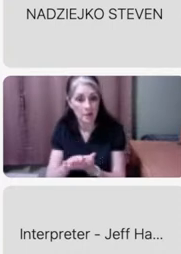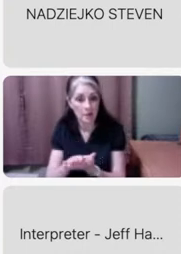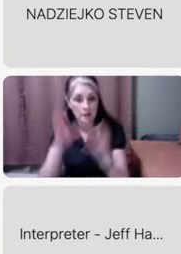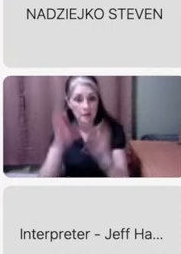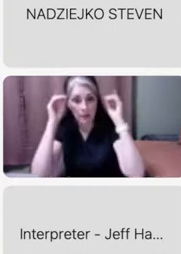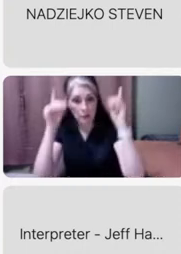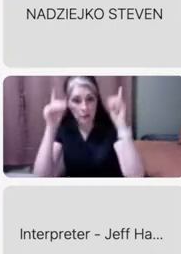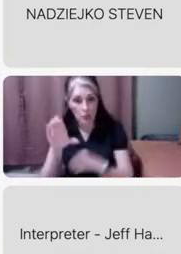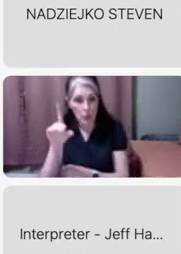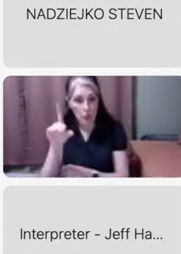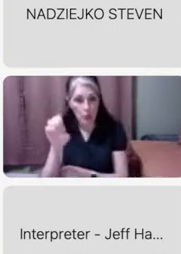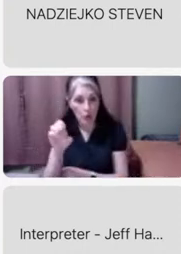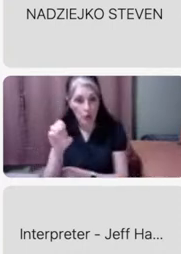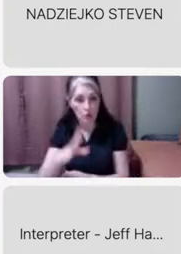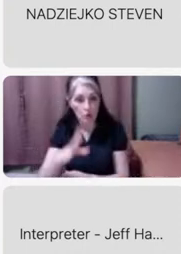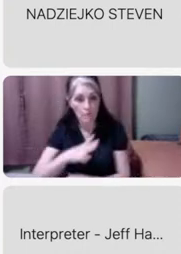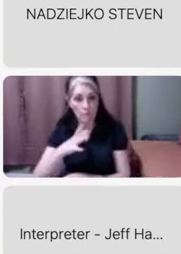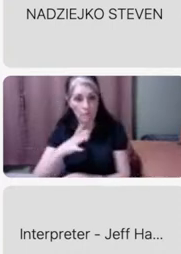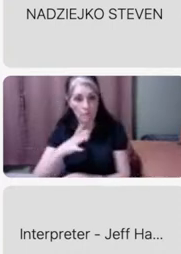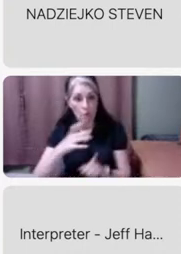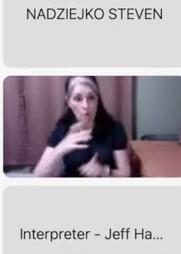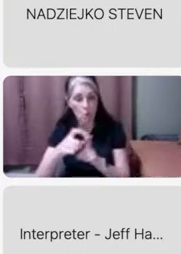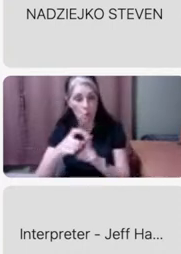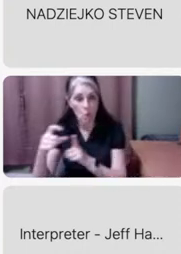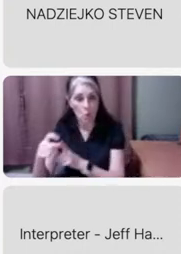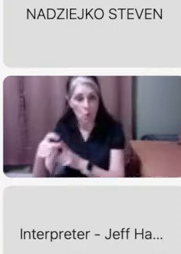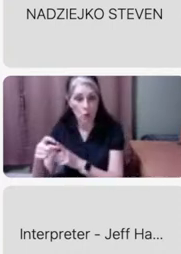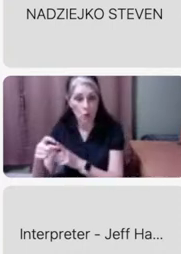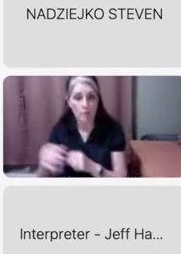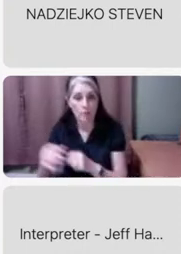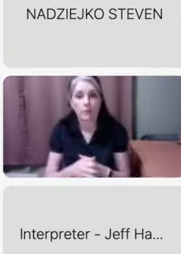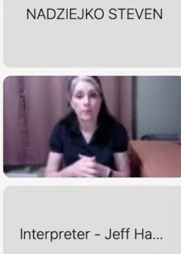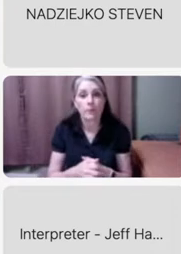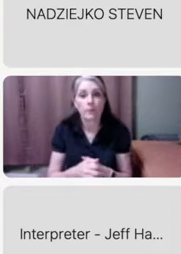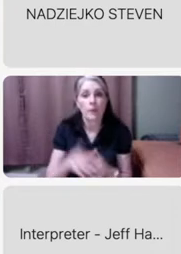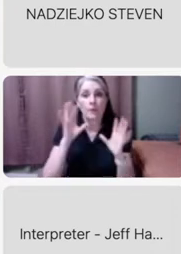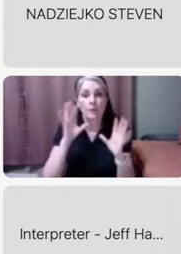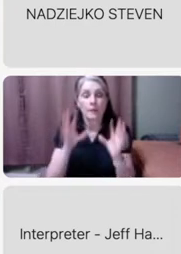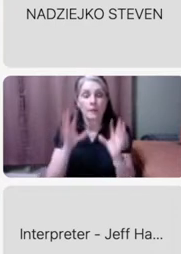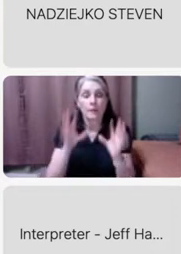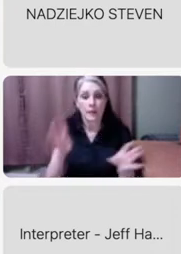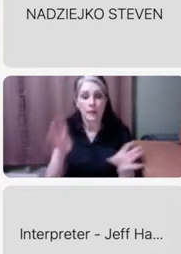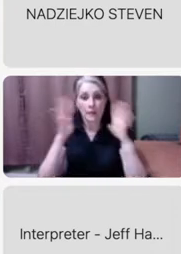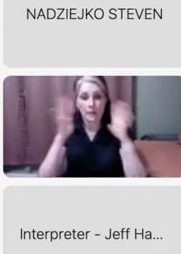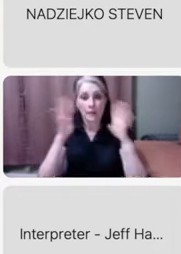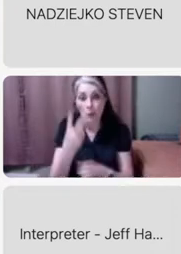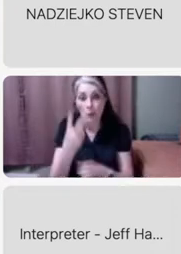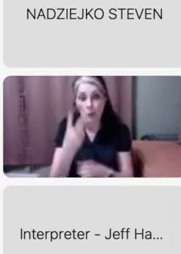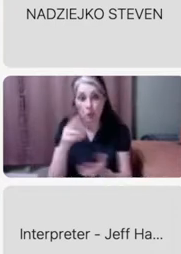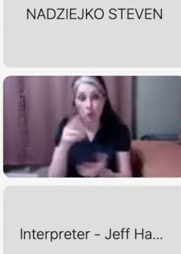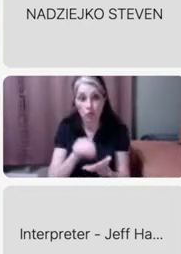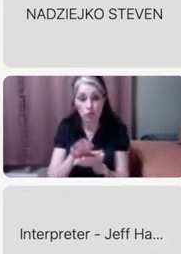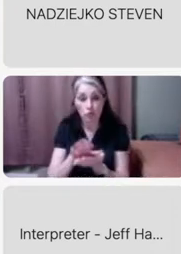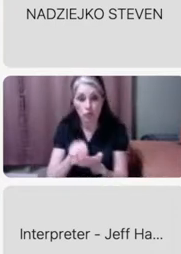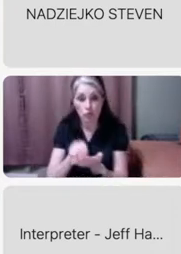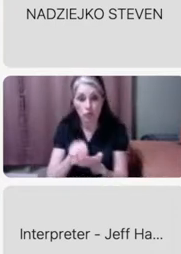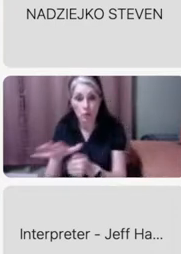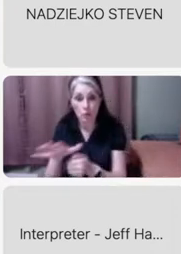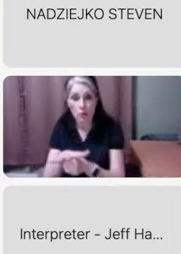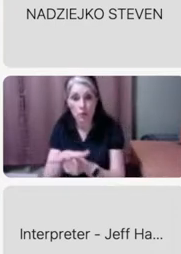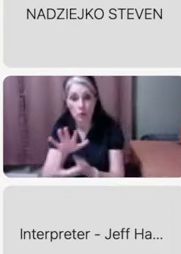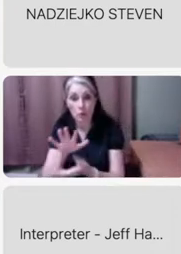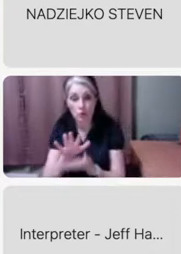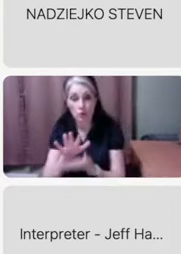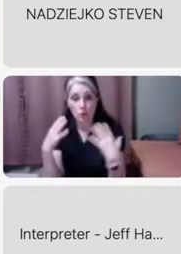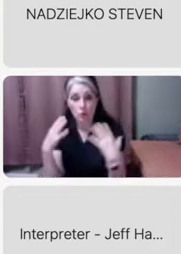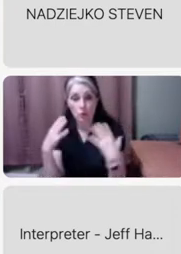wording from that we decided to come up with two documents there's the local school wellness policy and the local school